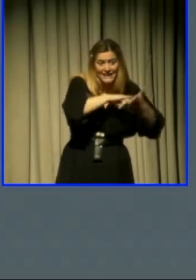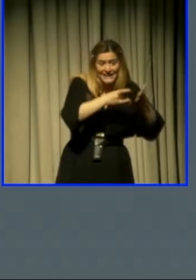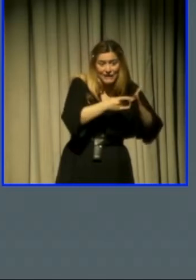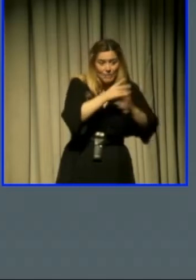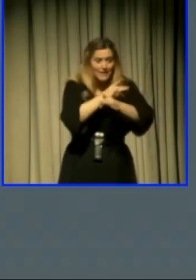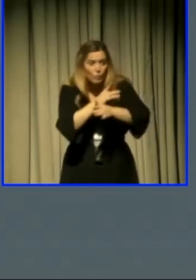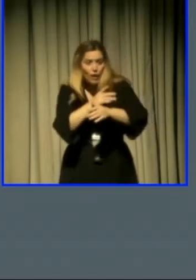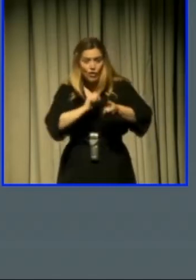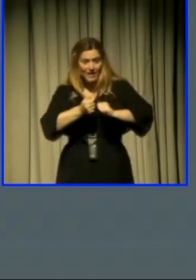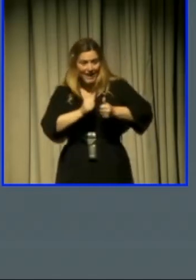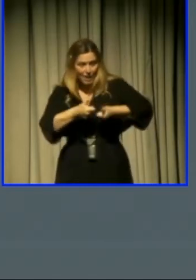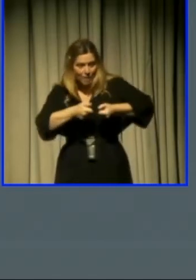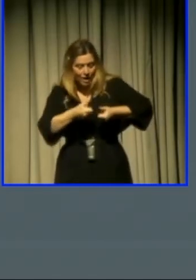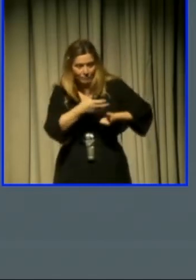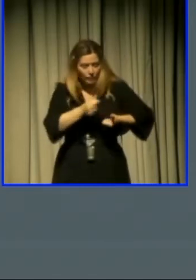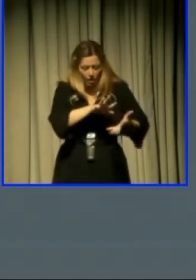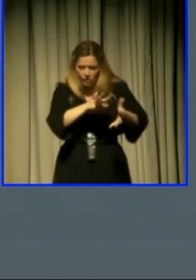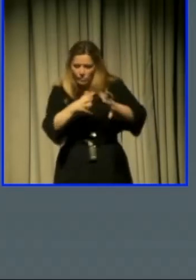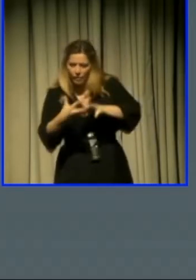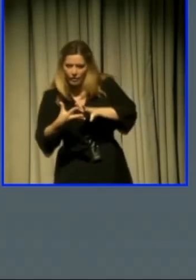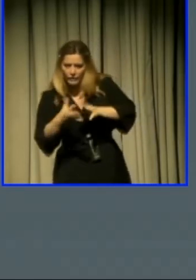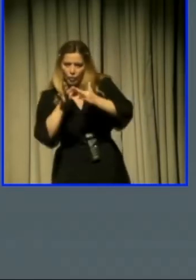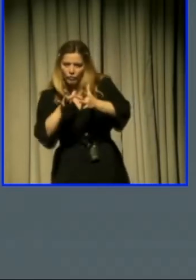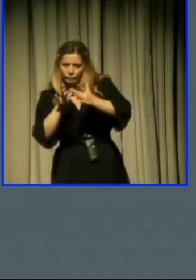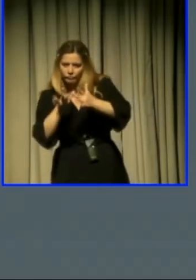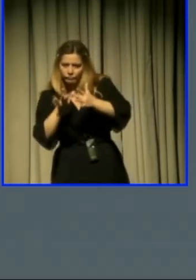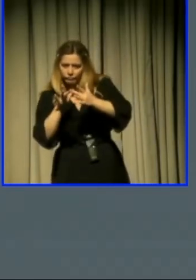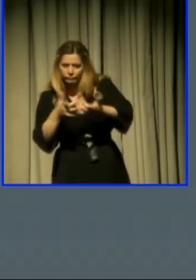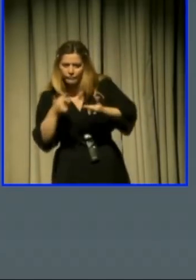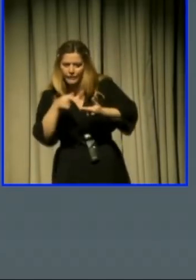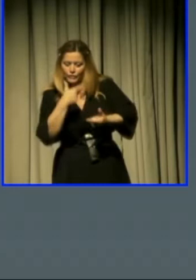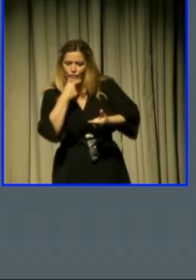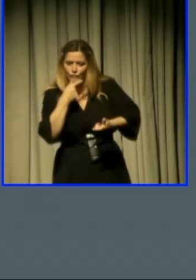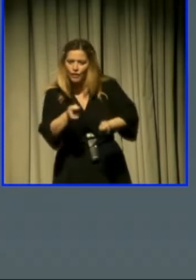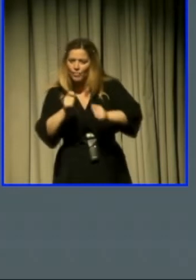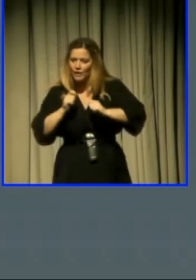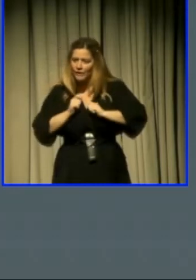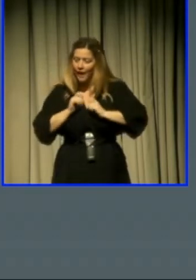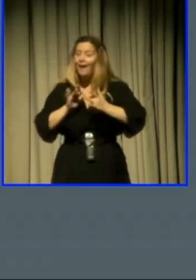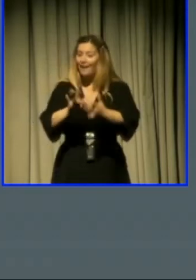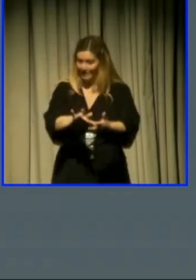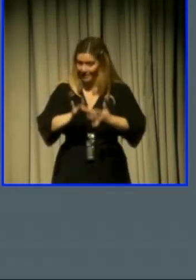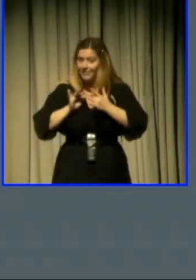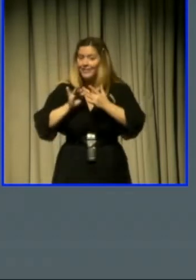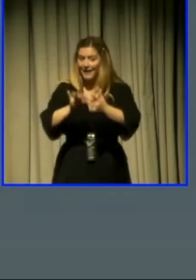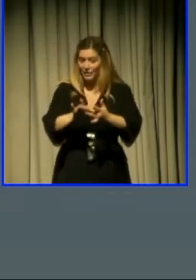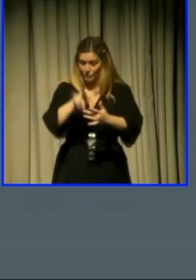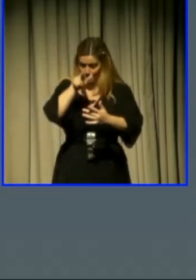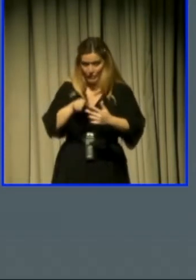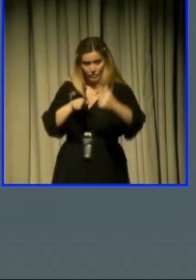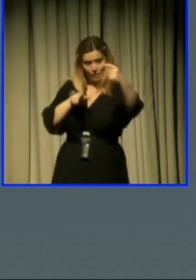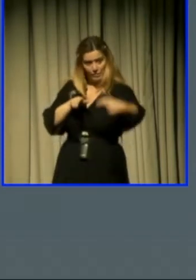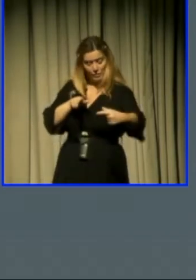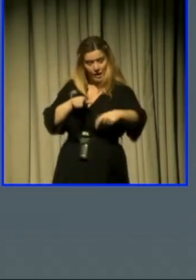because it's able to facilitate in-person, real-time interactions. And this is the exciting part of it.